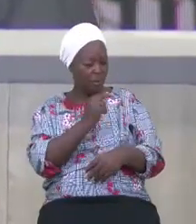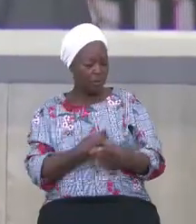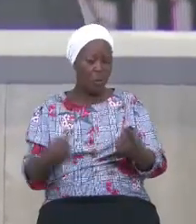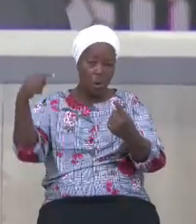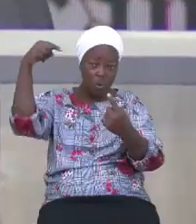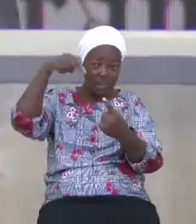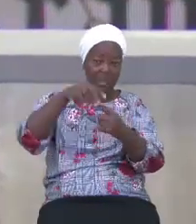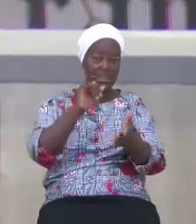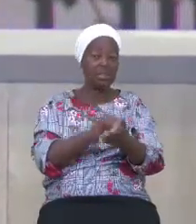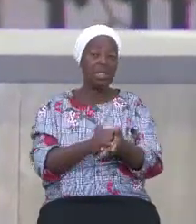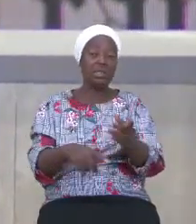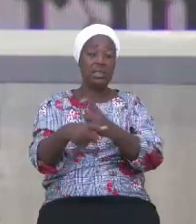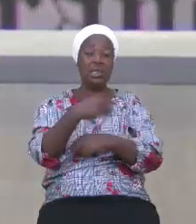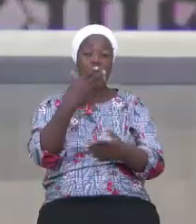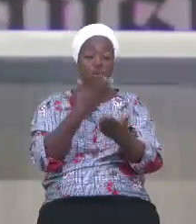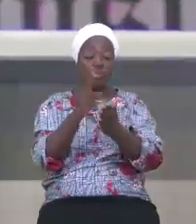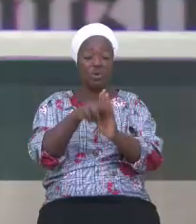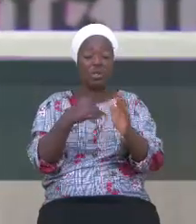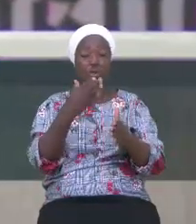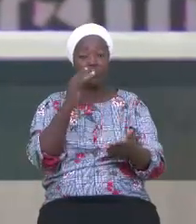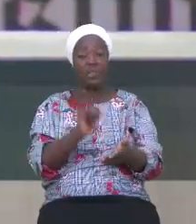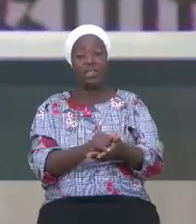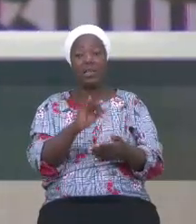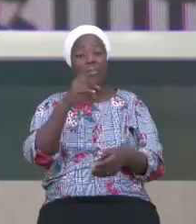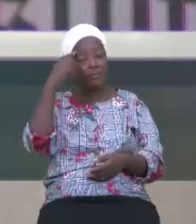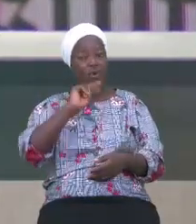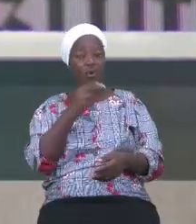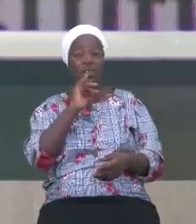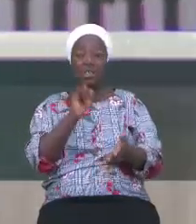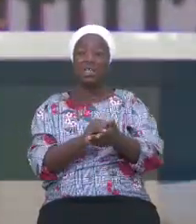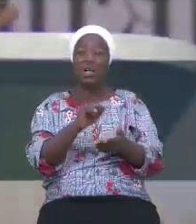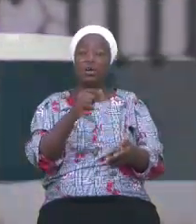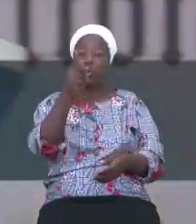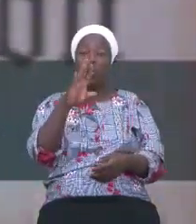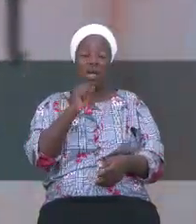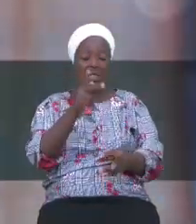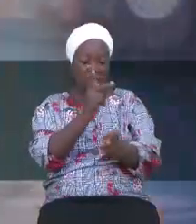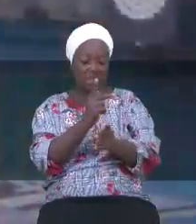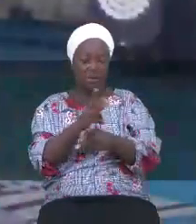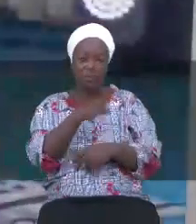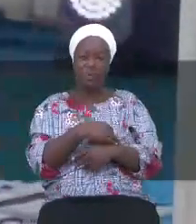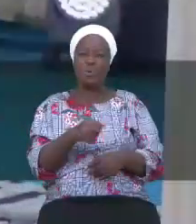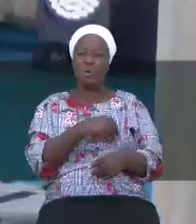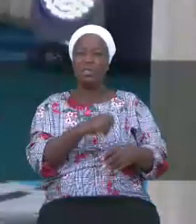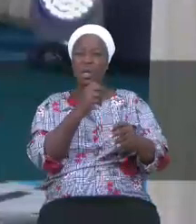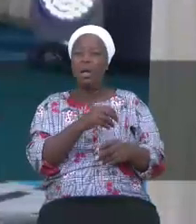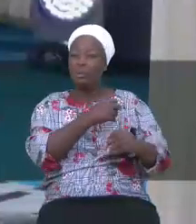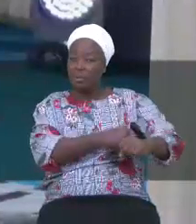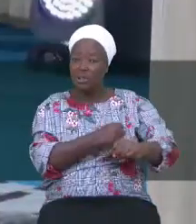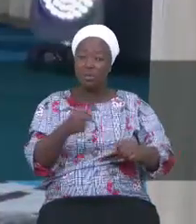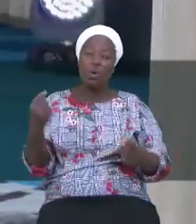until that day. The goodness of that for us, that God will preserve you until that day